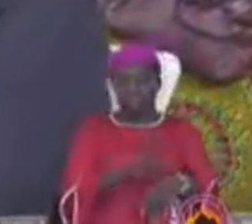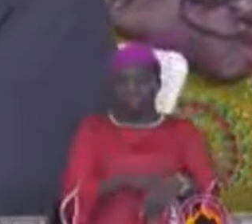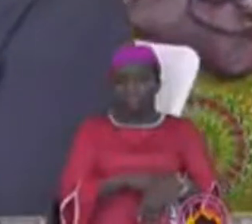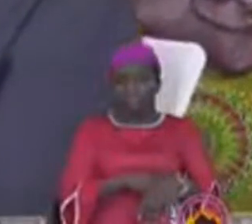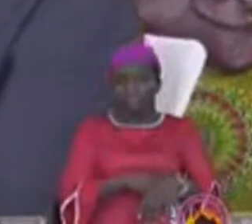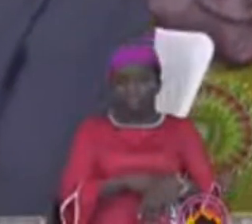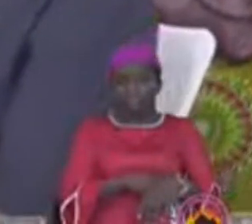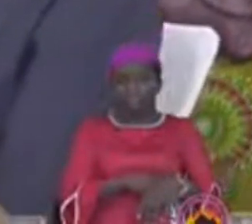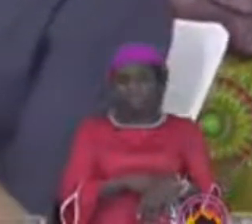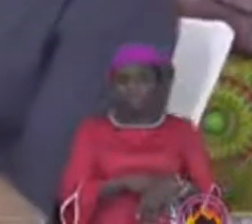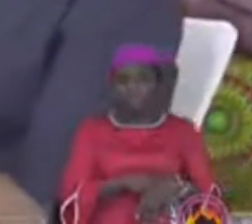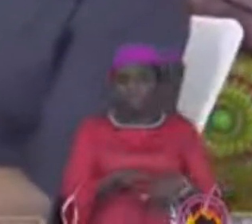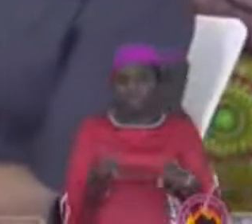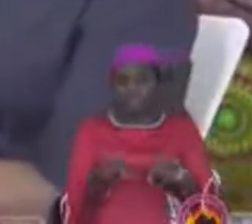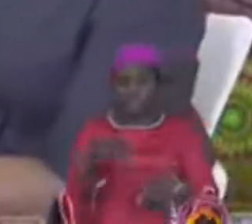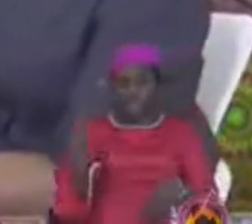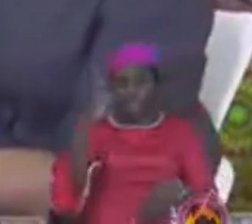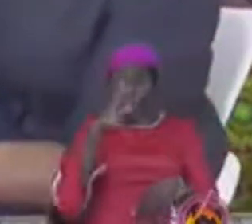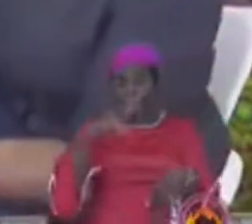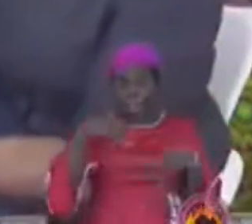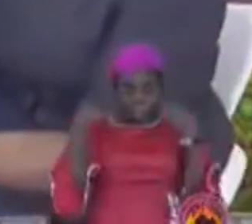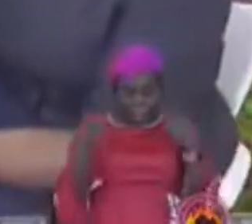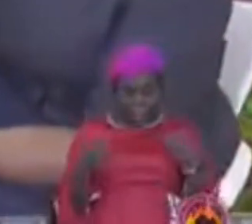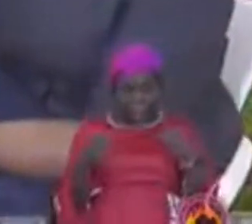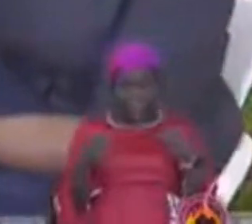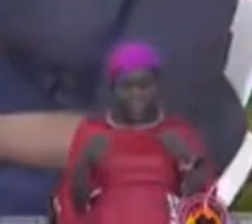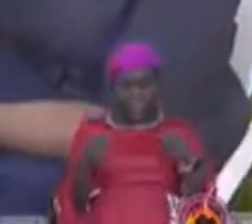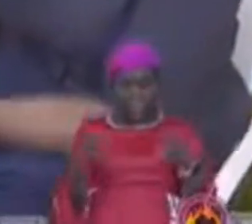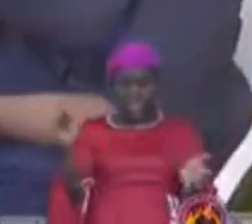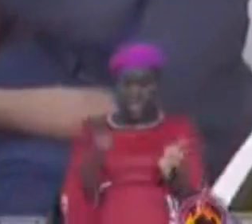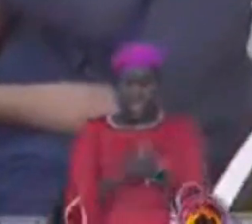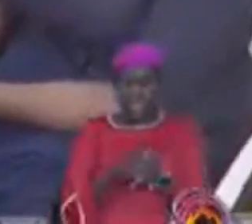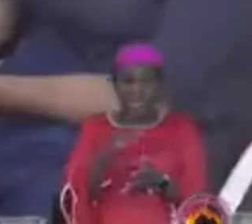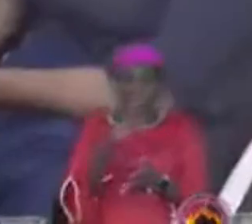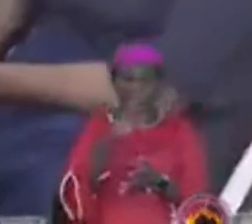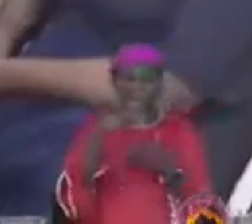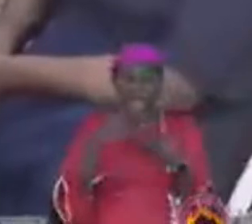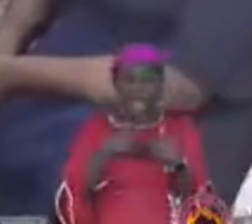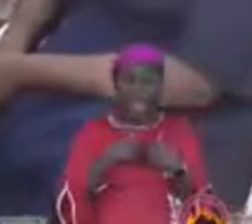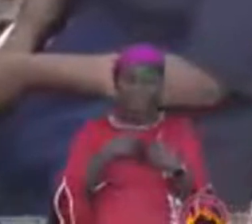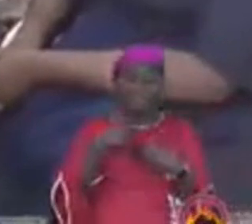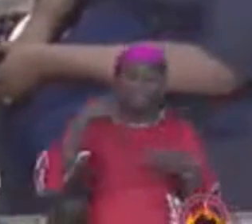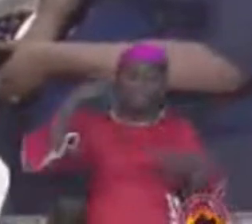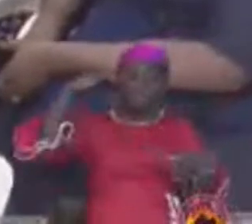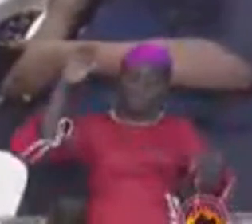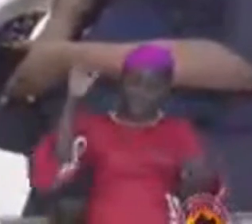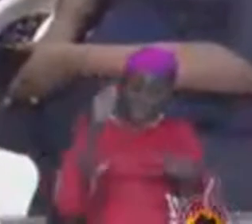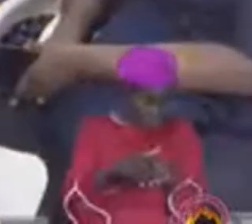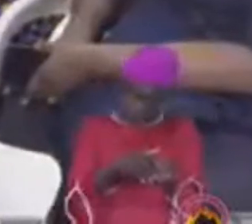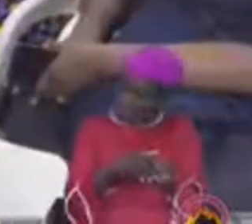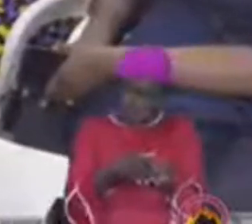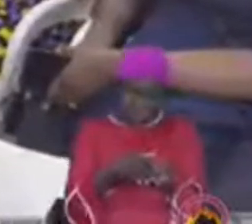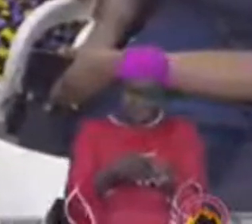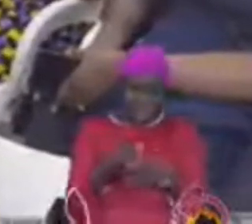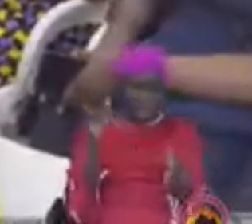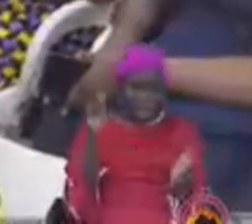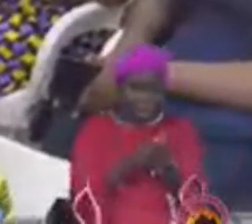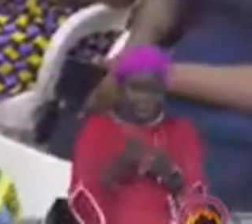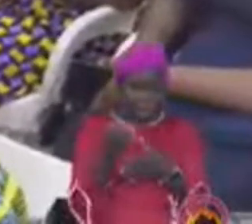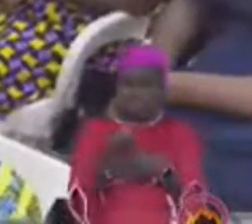there are powers that have vowed that certain